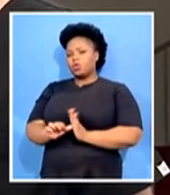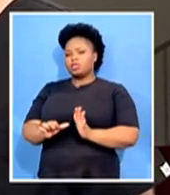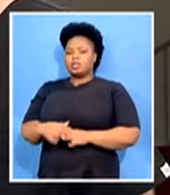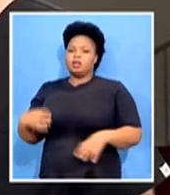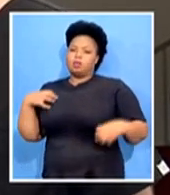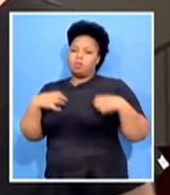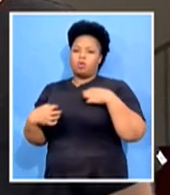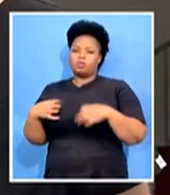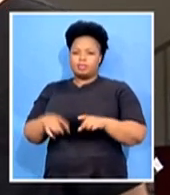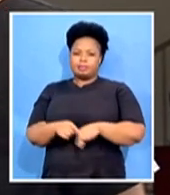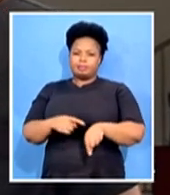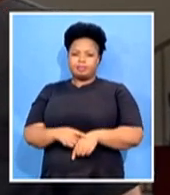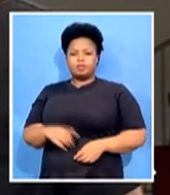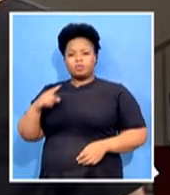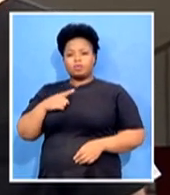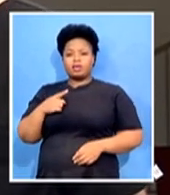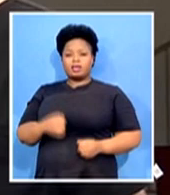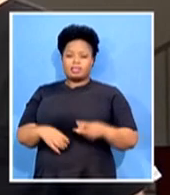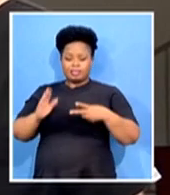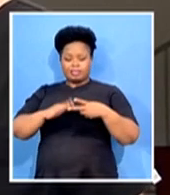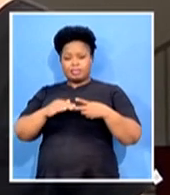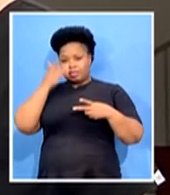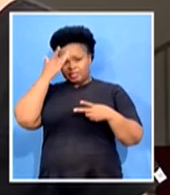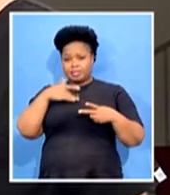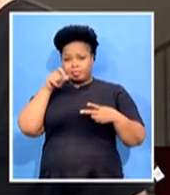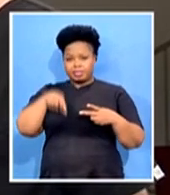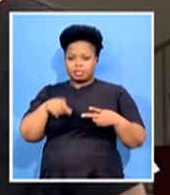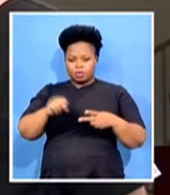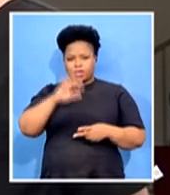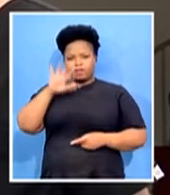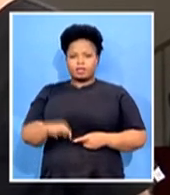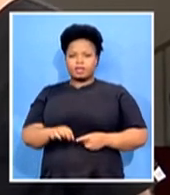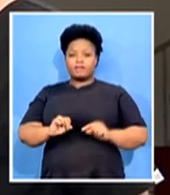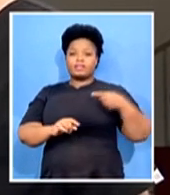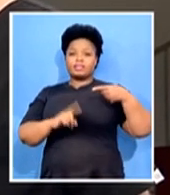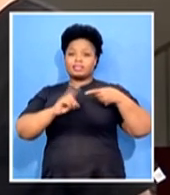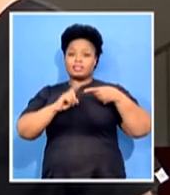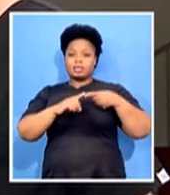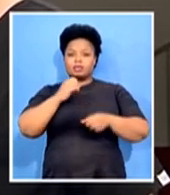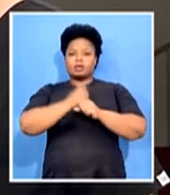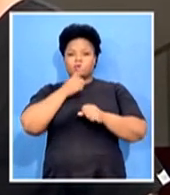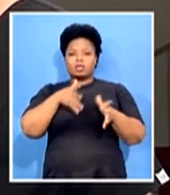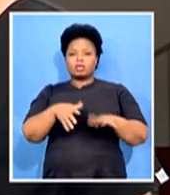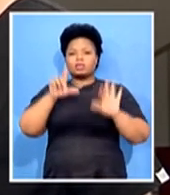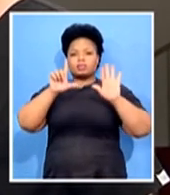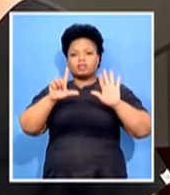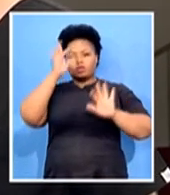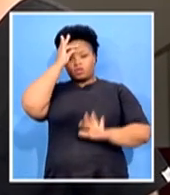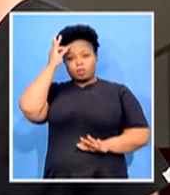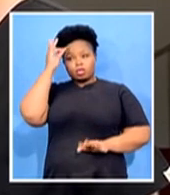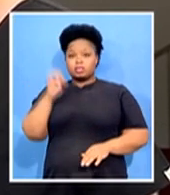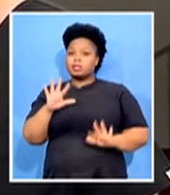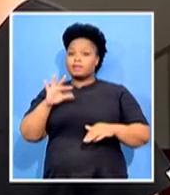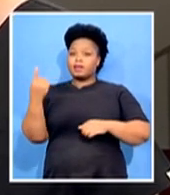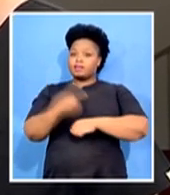in South Africa, the first patient in Gauteng at our hospital on the 7th of March. So 5 days short of a year later, the vaccine is rolling out here, and it's